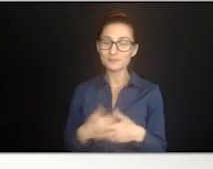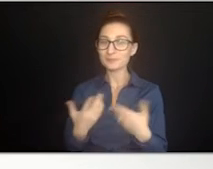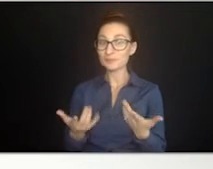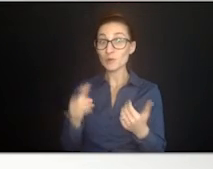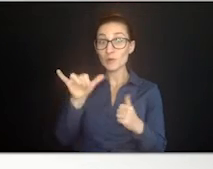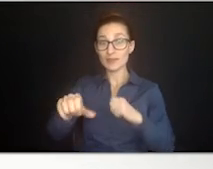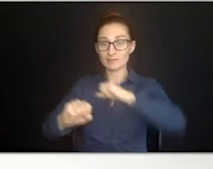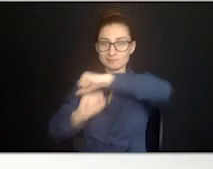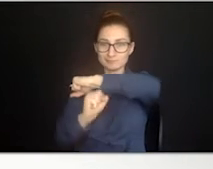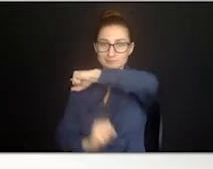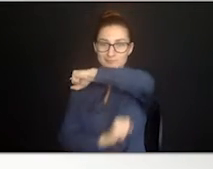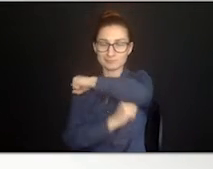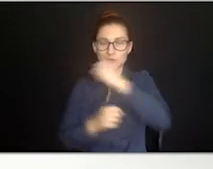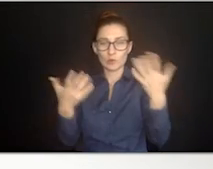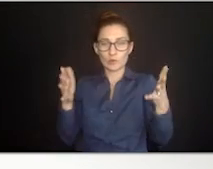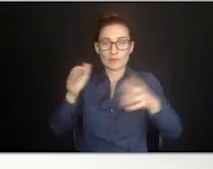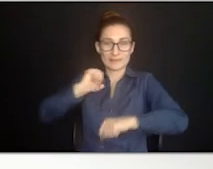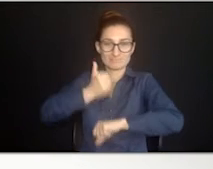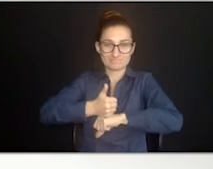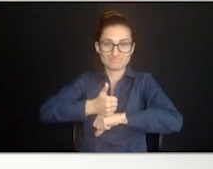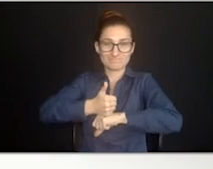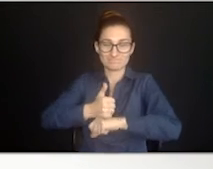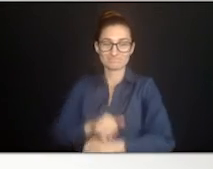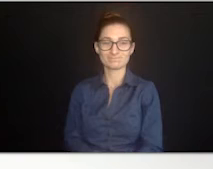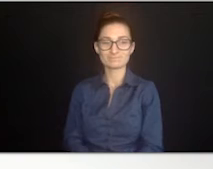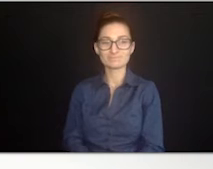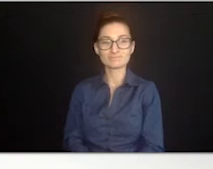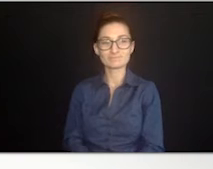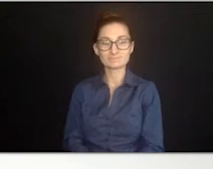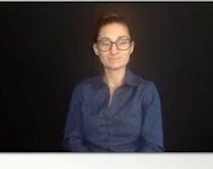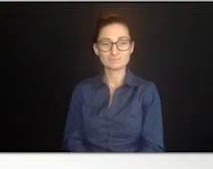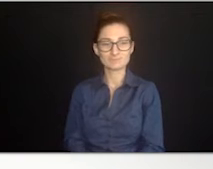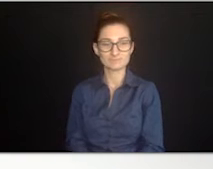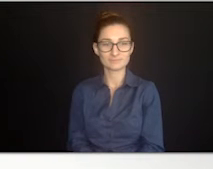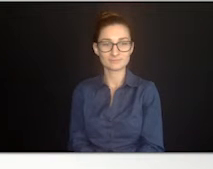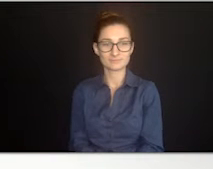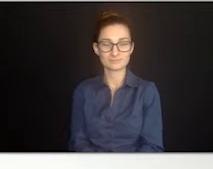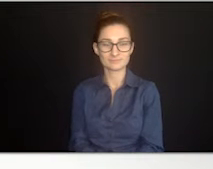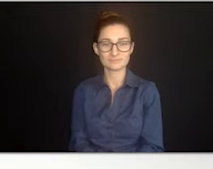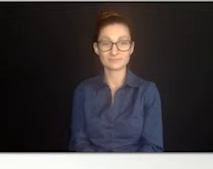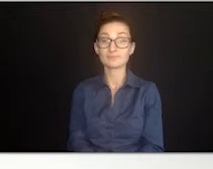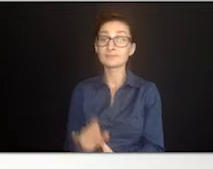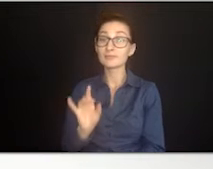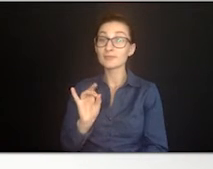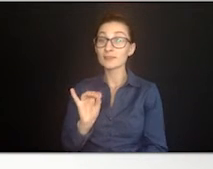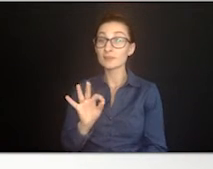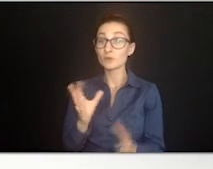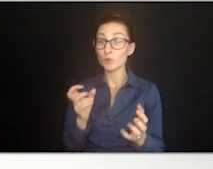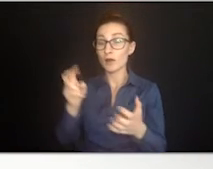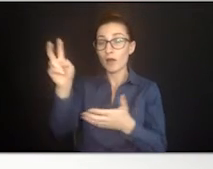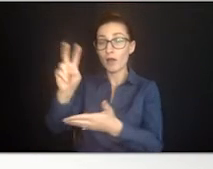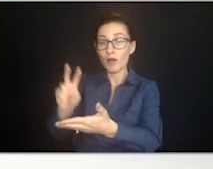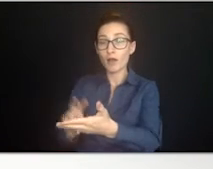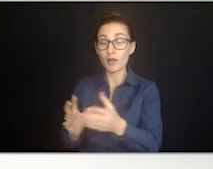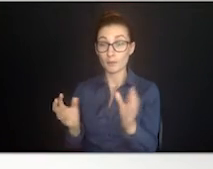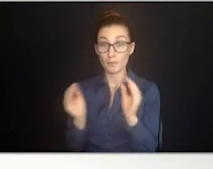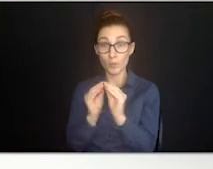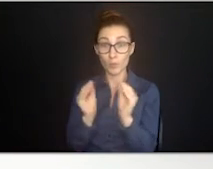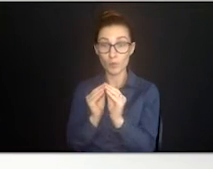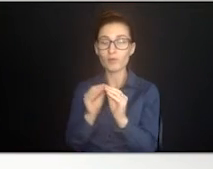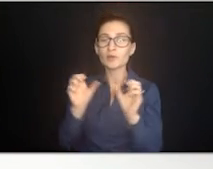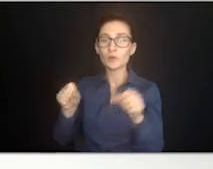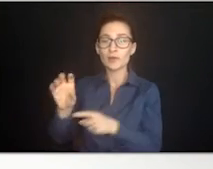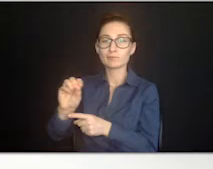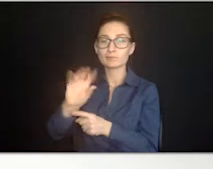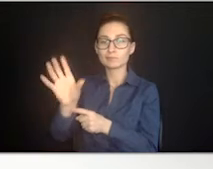building it so that every student can access from the beginning. So if you wanted to read more about it, hear about ESSA, you've got the QR